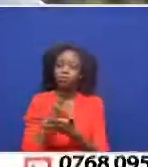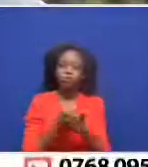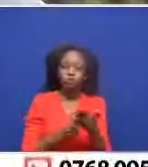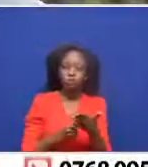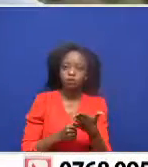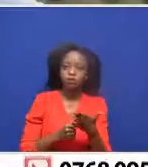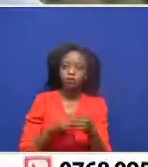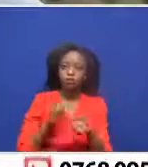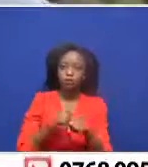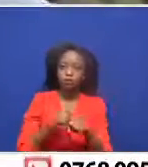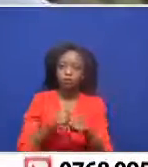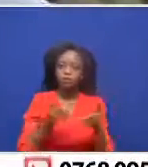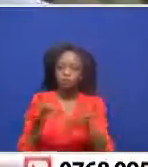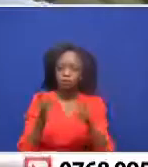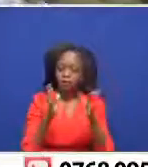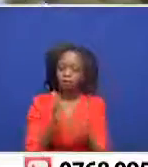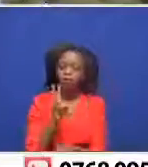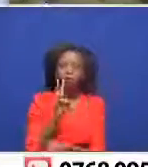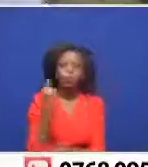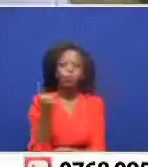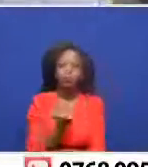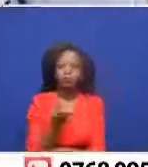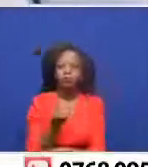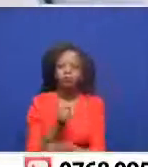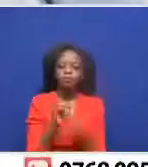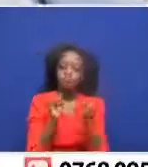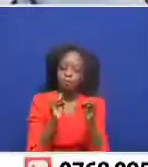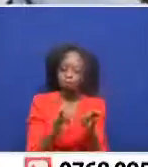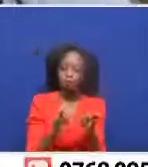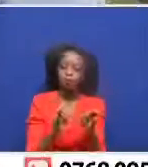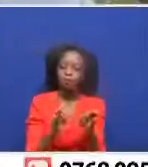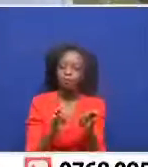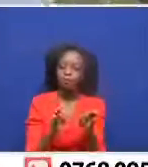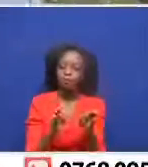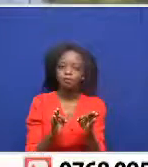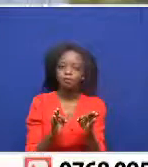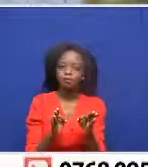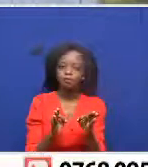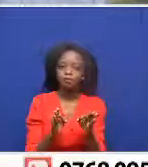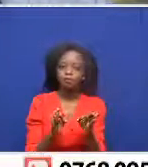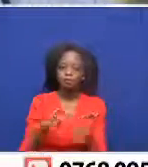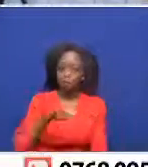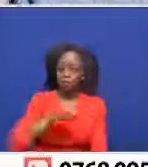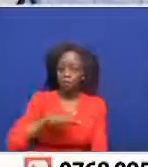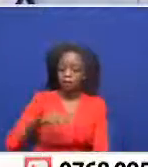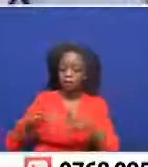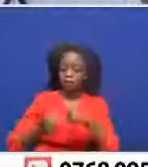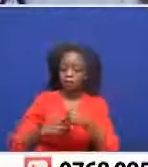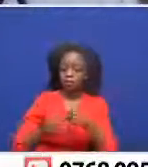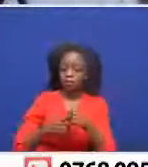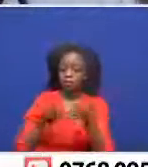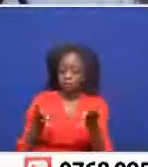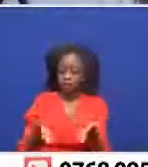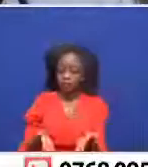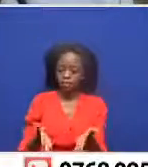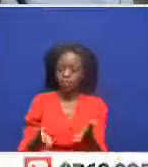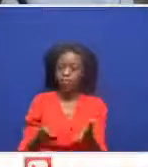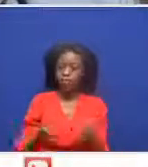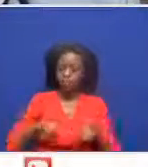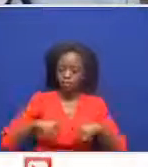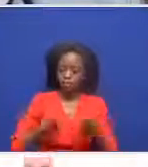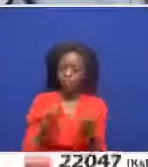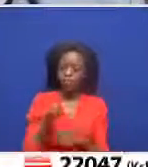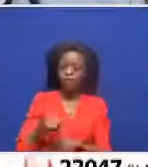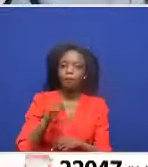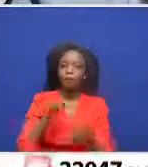wakiwa director wawili. Na kama tuko zuni kama sita hapa, tunachagua director zetu. Na wakiwa